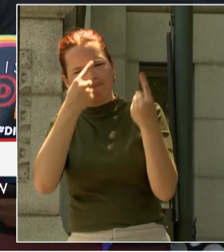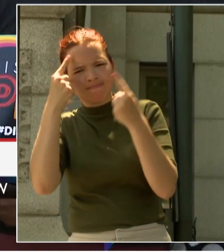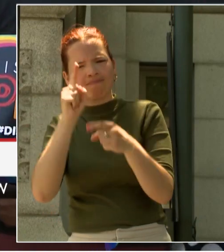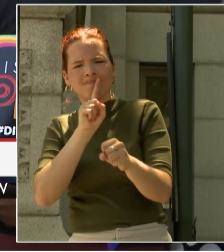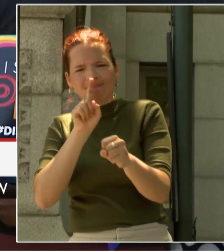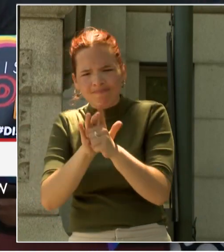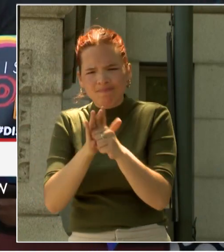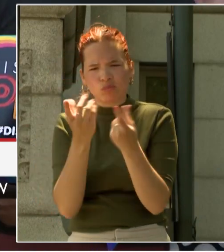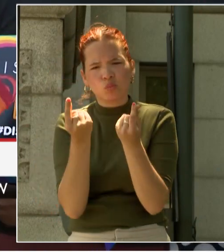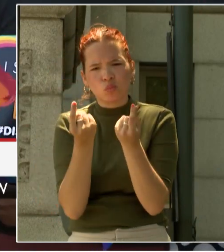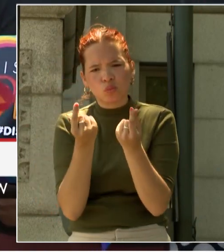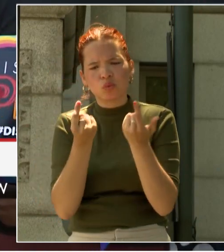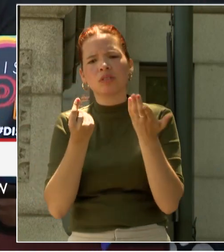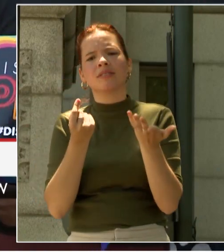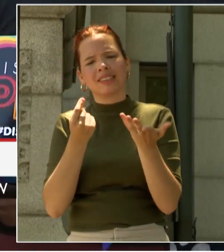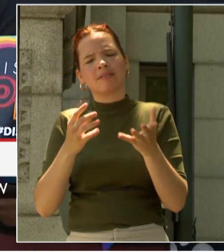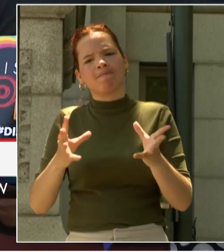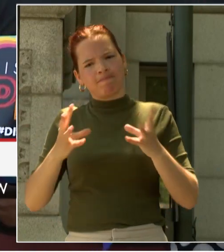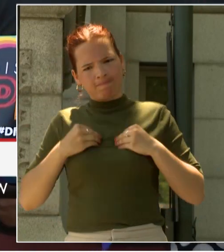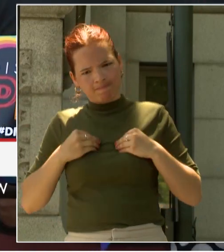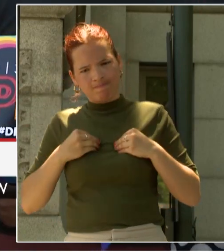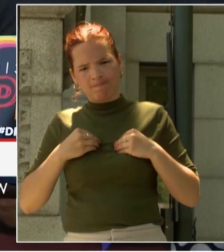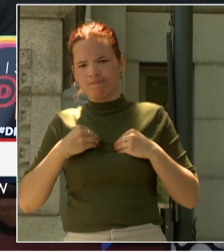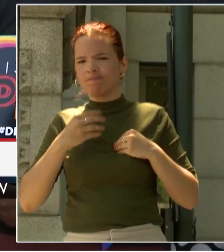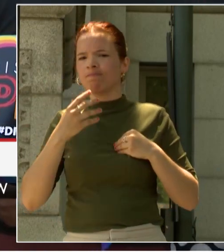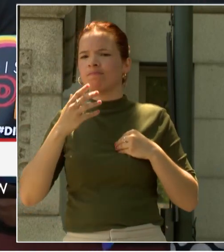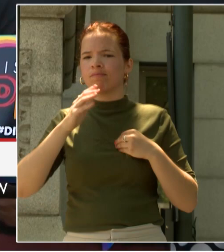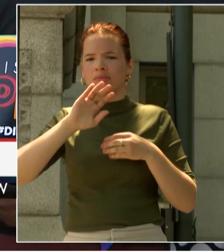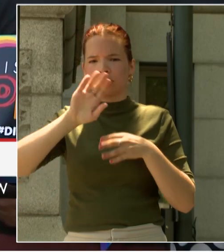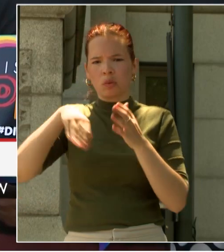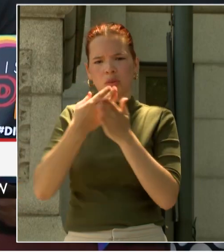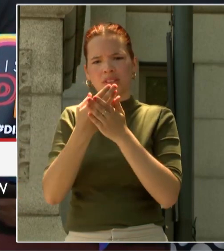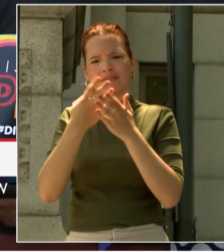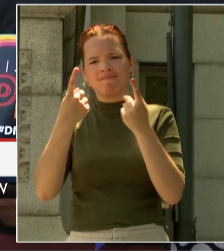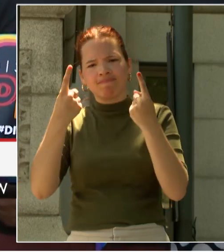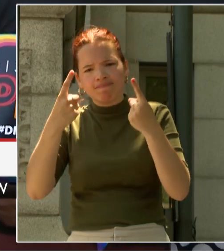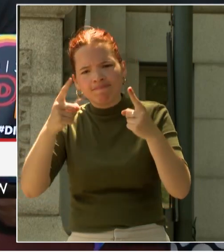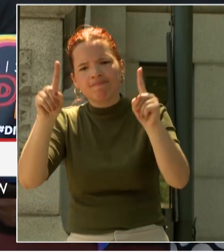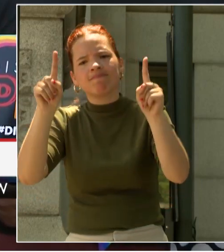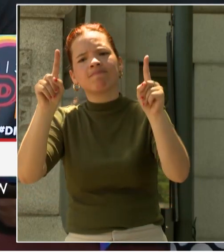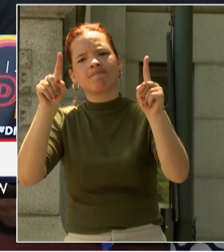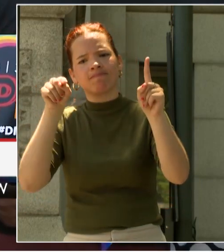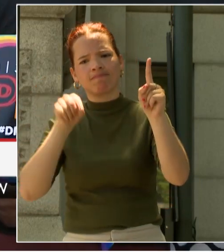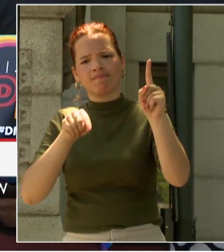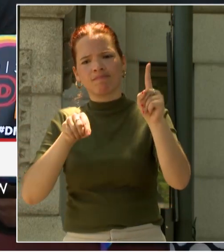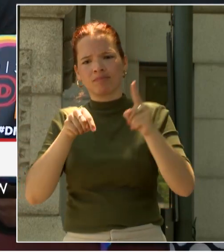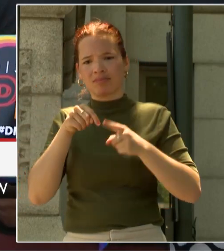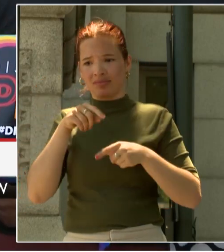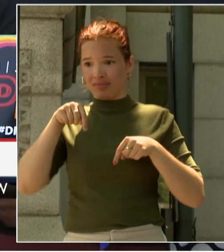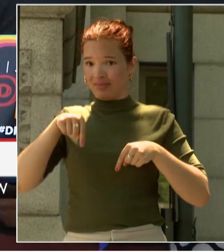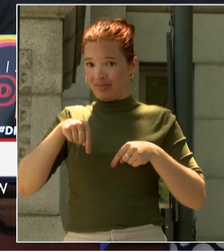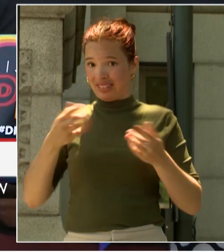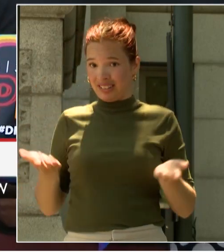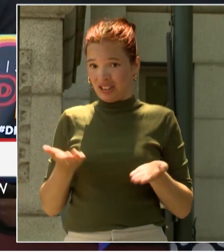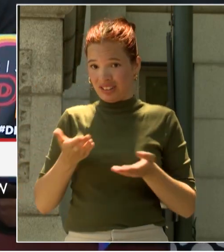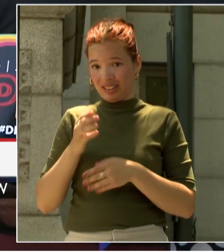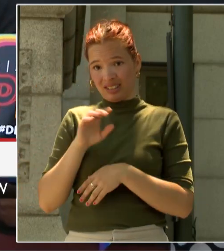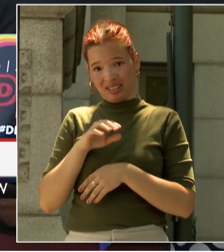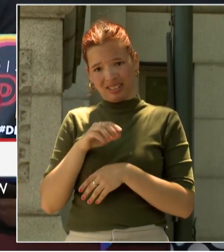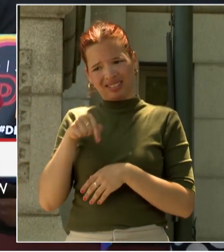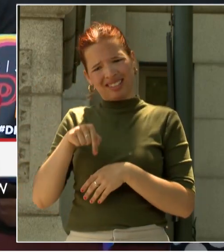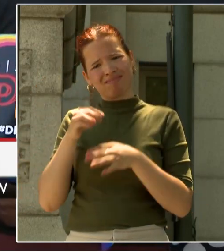the accomplishments we've had in this city and in this country are precious and are